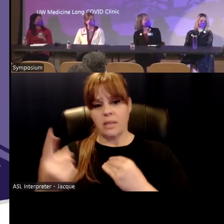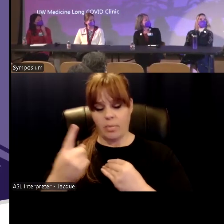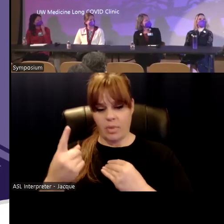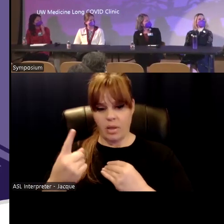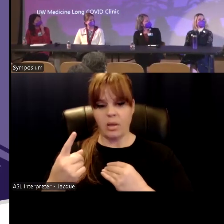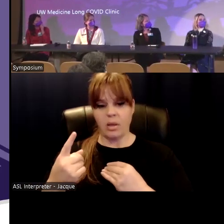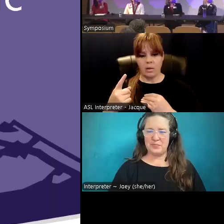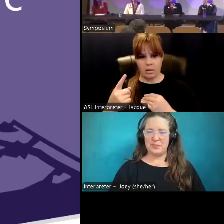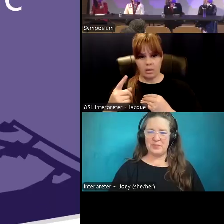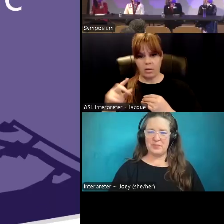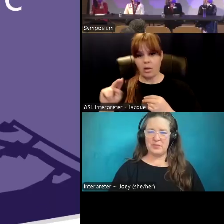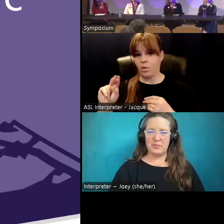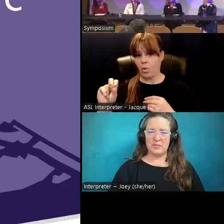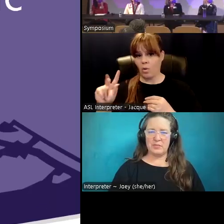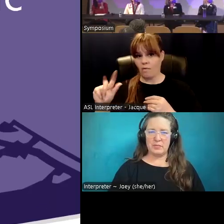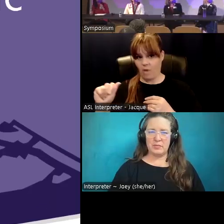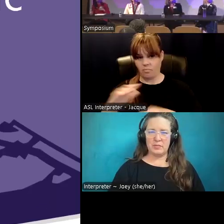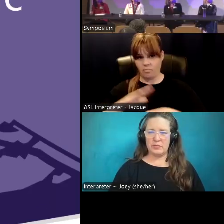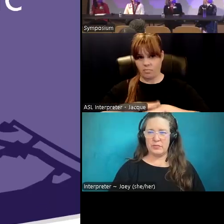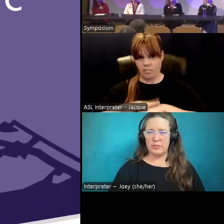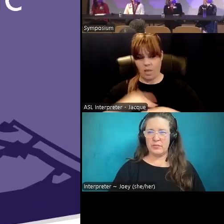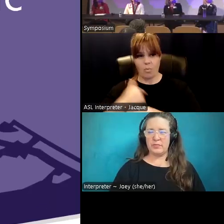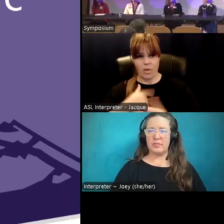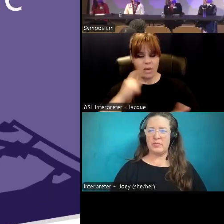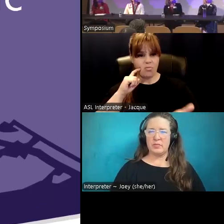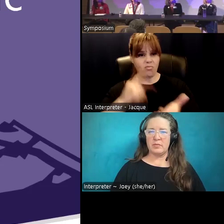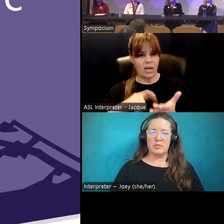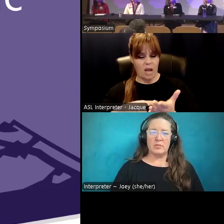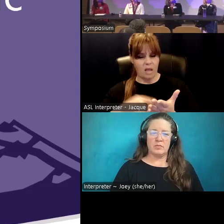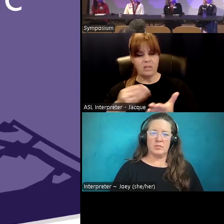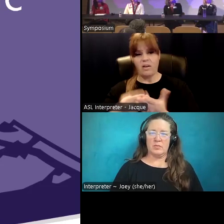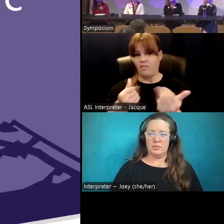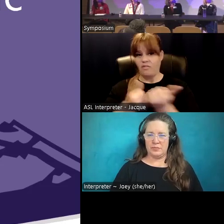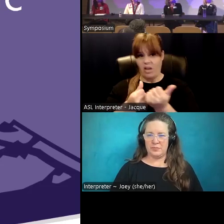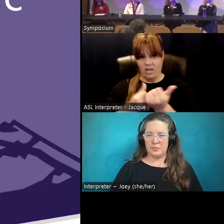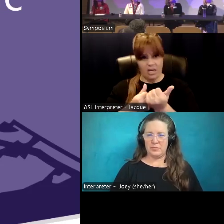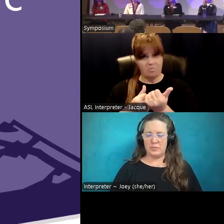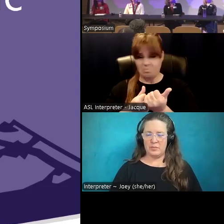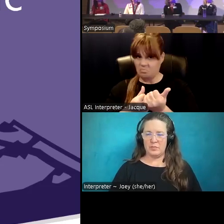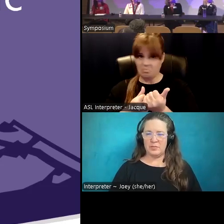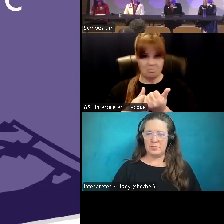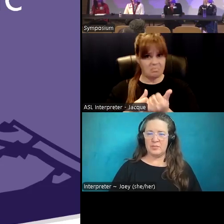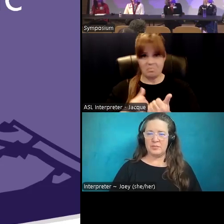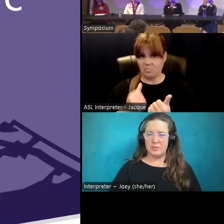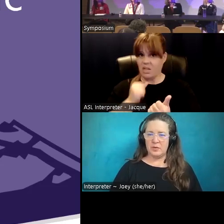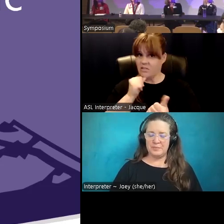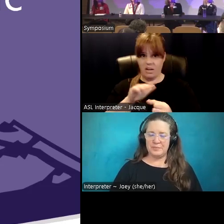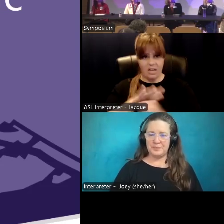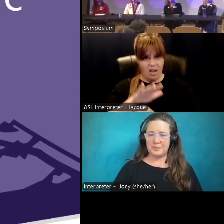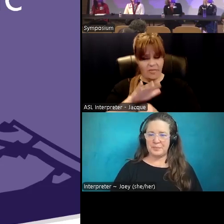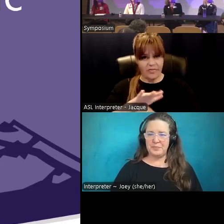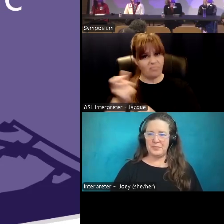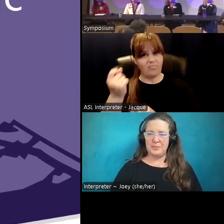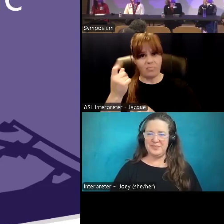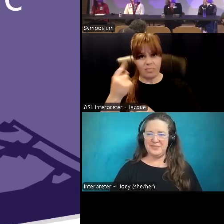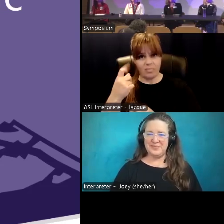Nova alerted me to. We recognize that the funding is not, often enough, and we